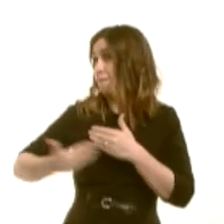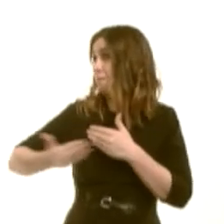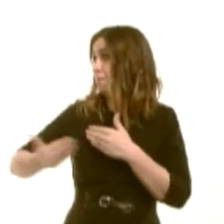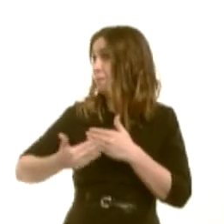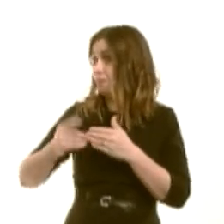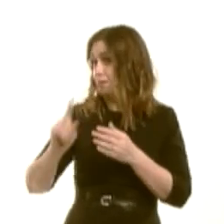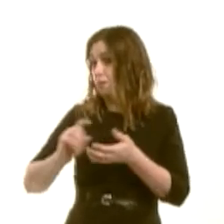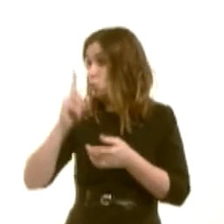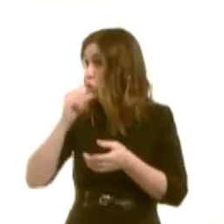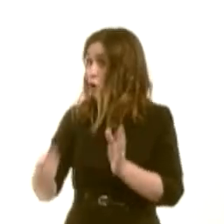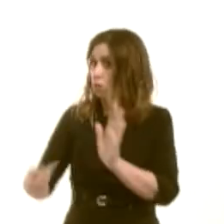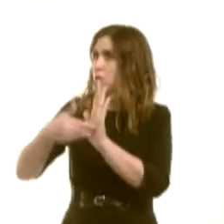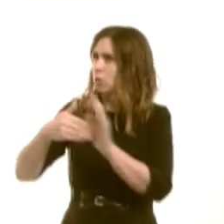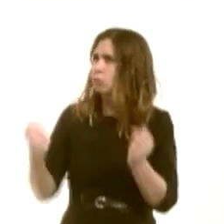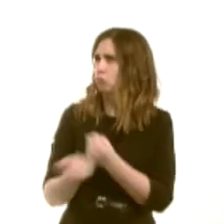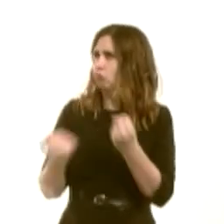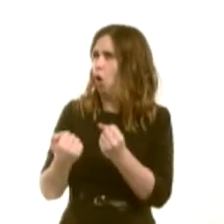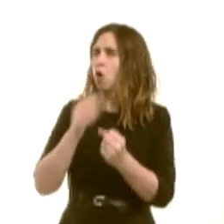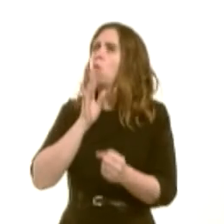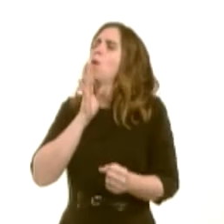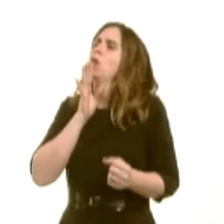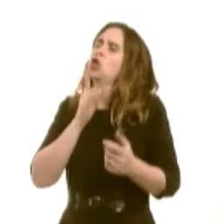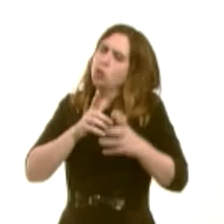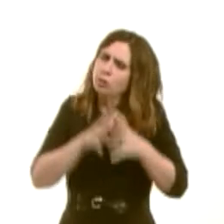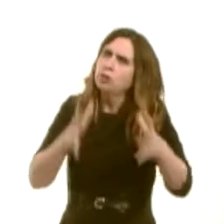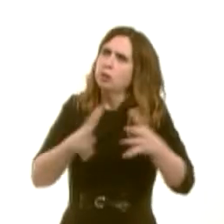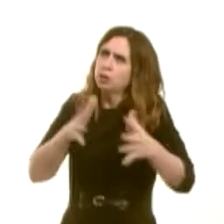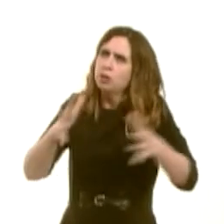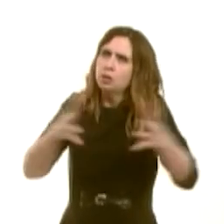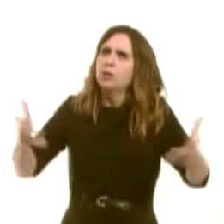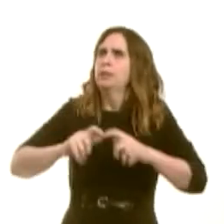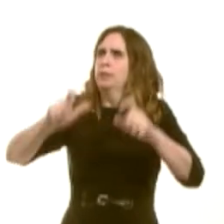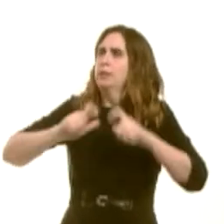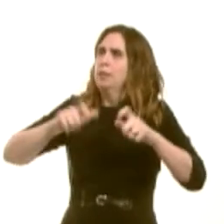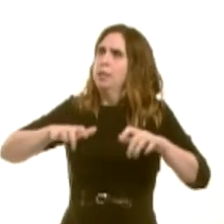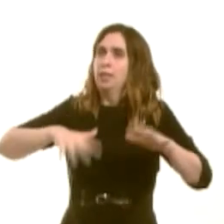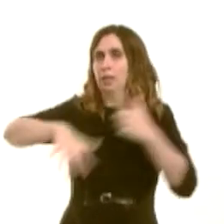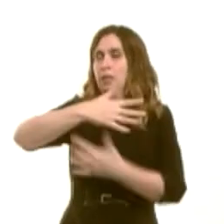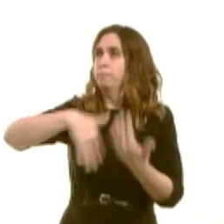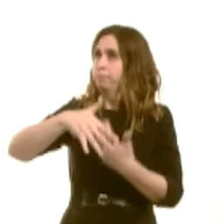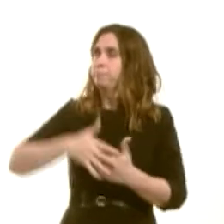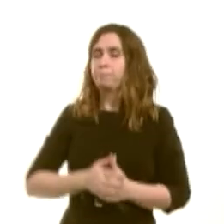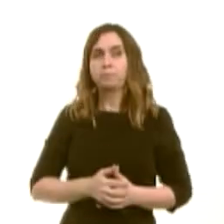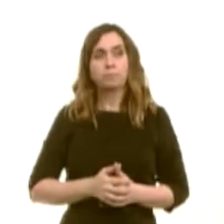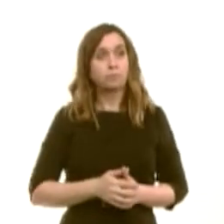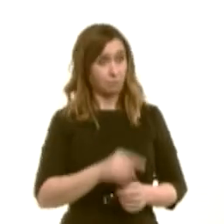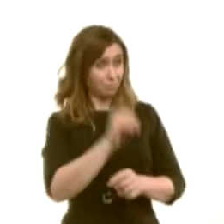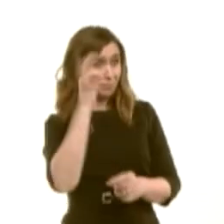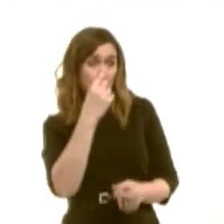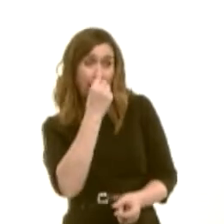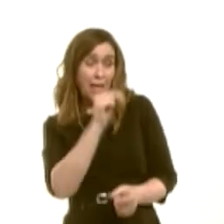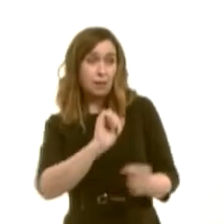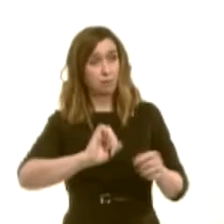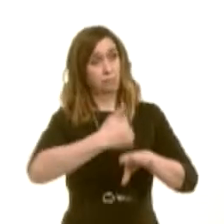to strengthen the ability of the Welsh language to survive in our Welsh-speaking communities? Well, three things. First of all, they can do that. They can set